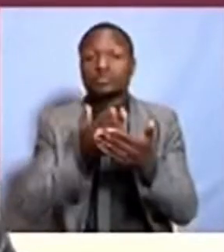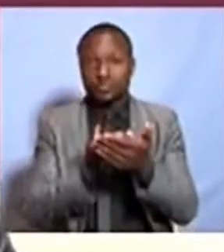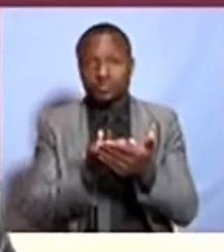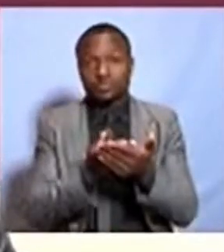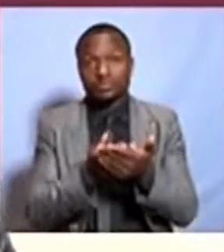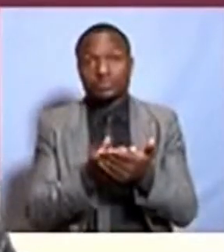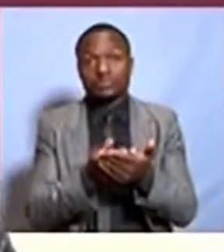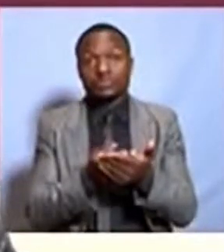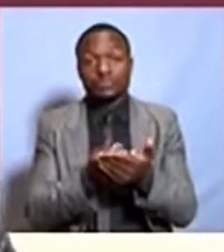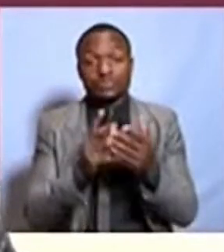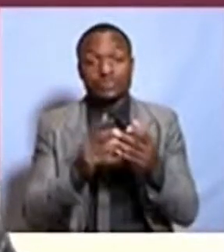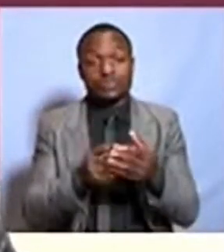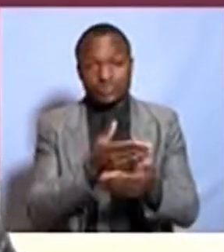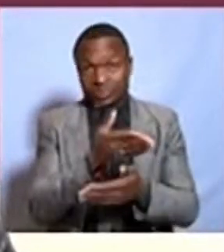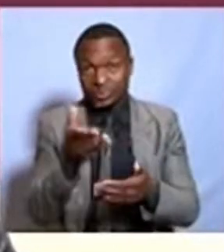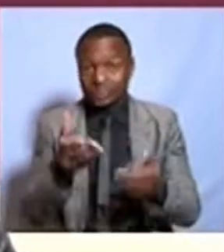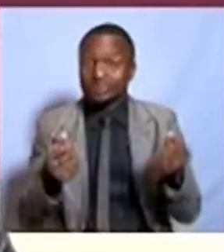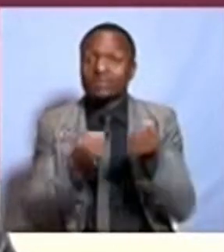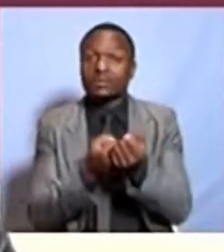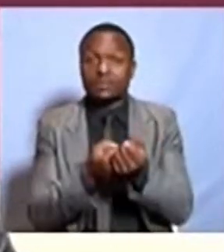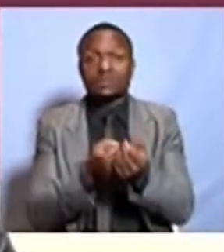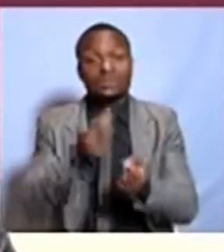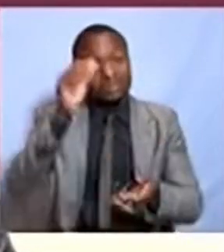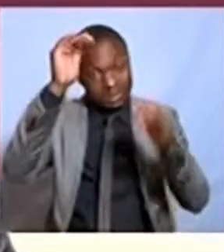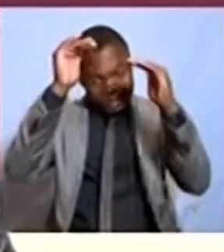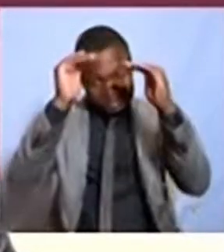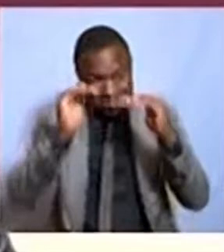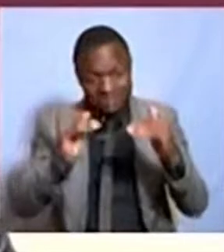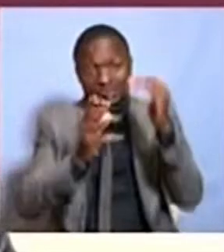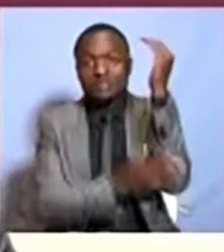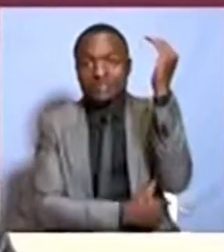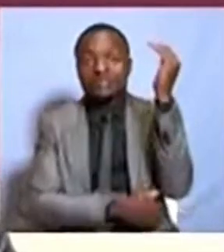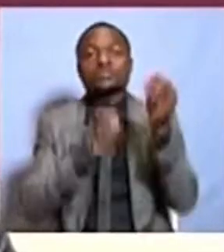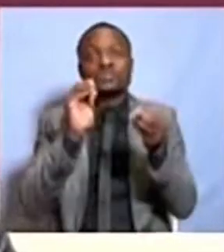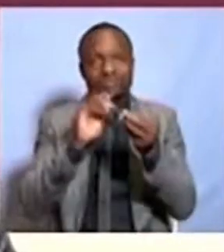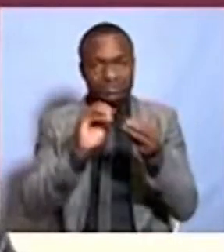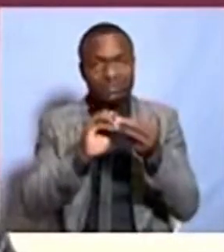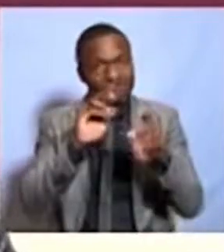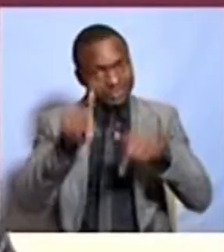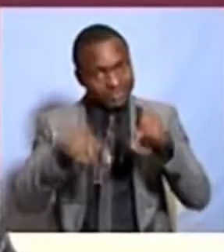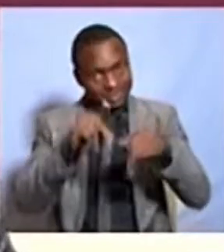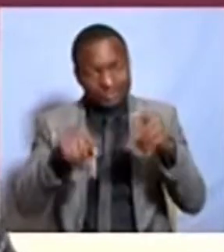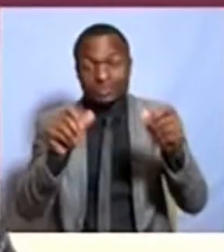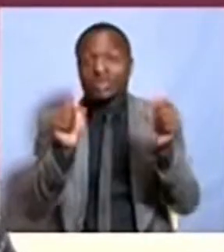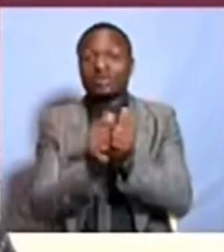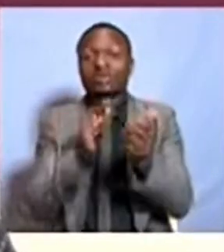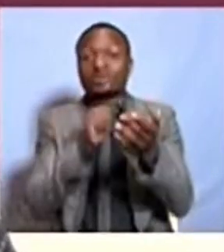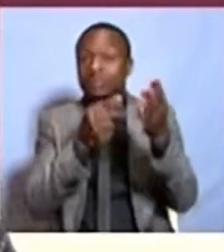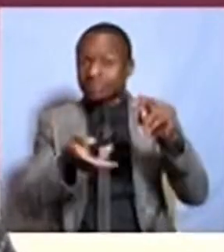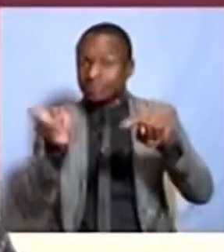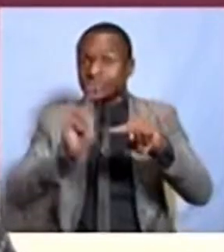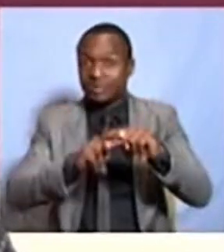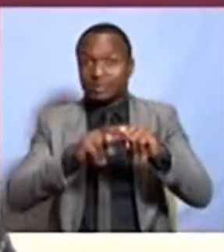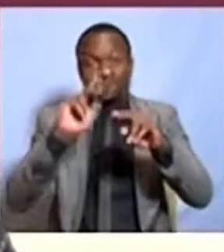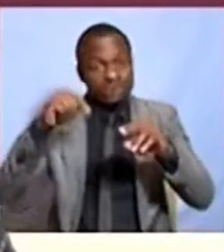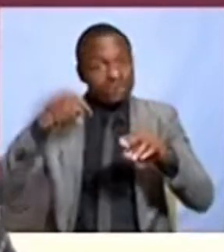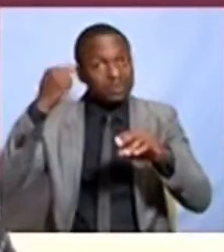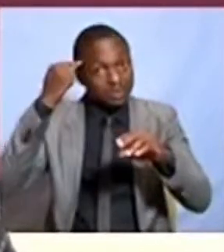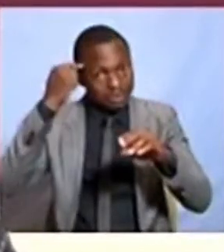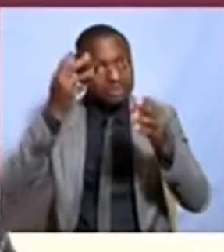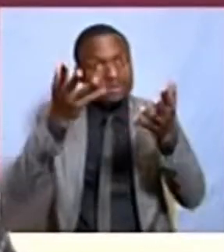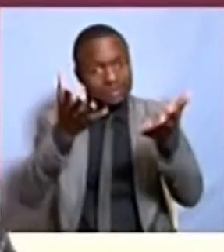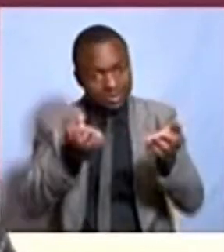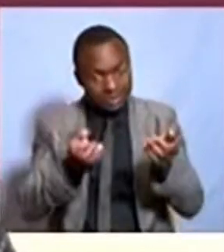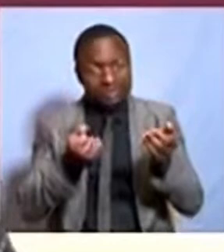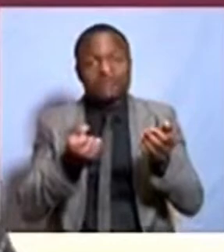injects directly and alleviates poverty directly to people. With this increase, the government commits to advance